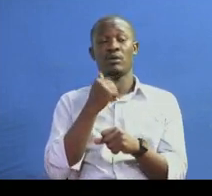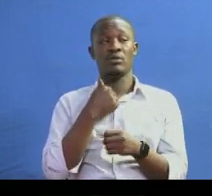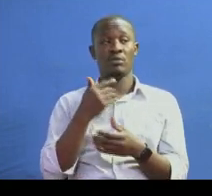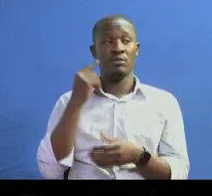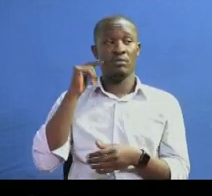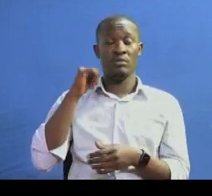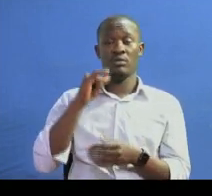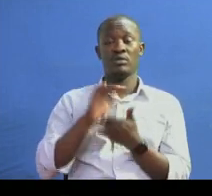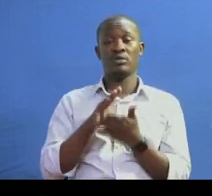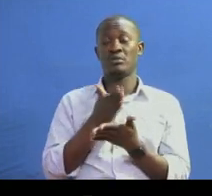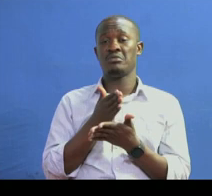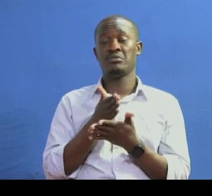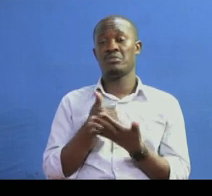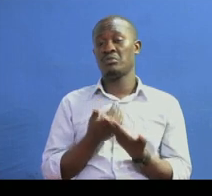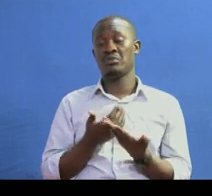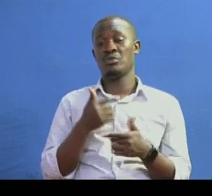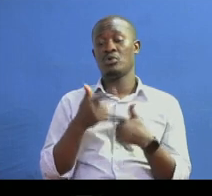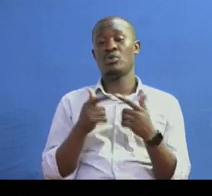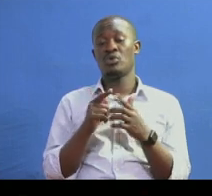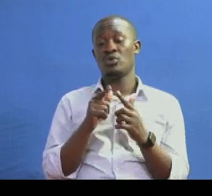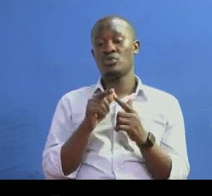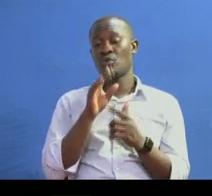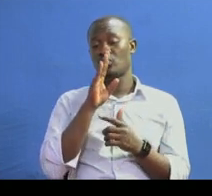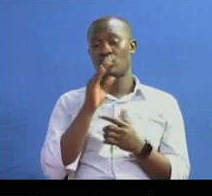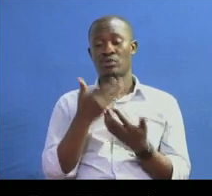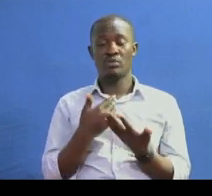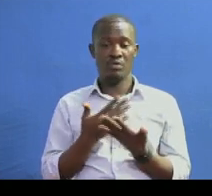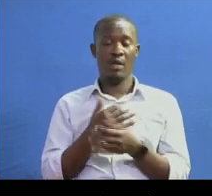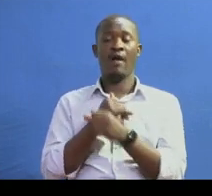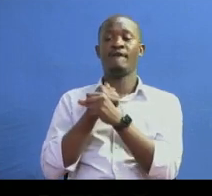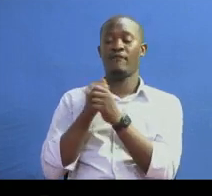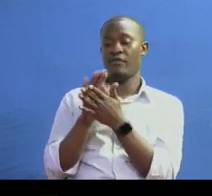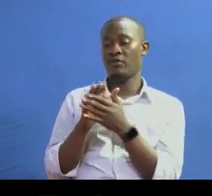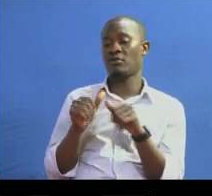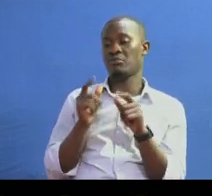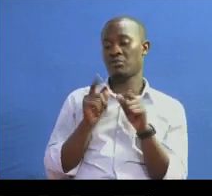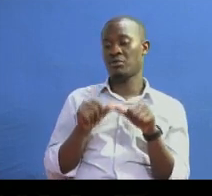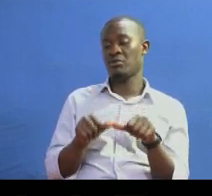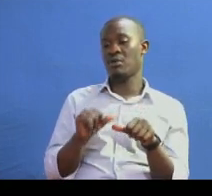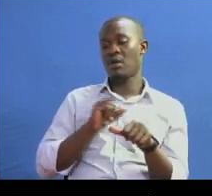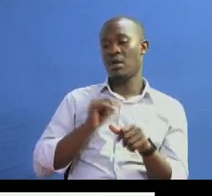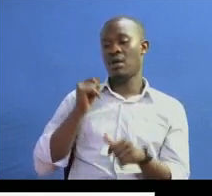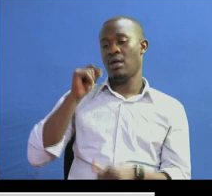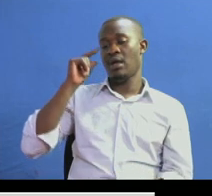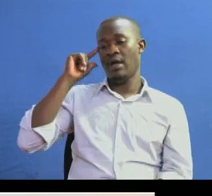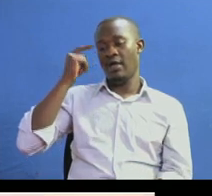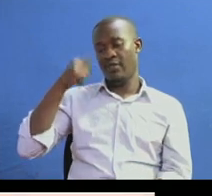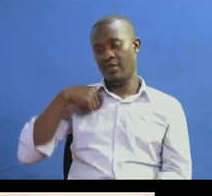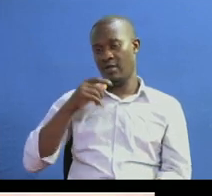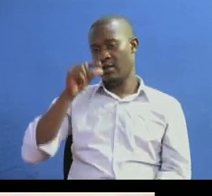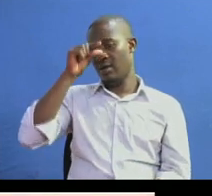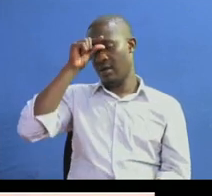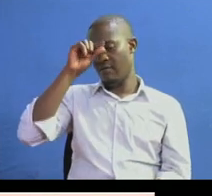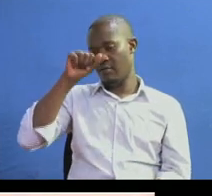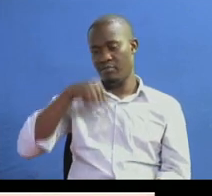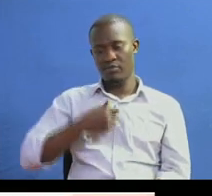really, really is going to be, it's something sustainable. So I think the government should prioritize